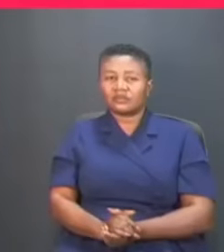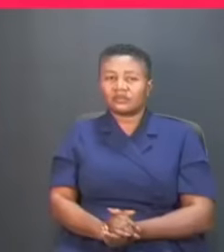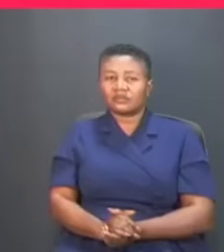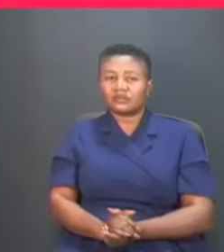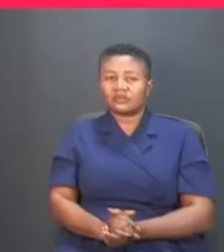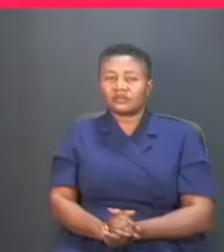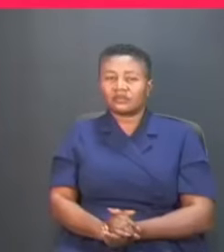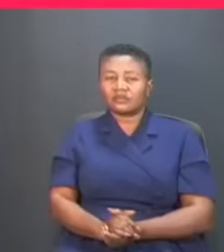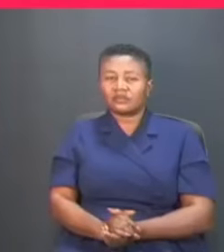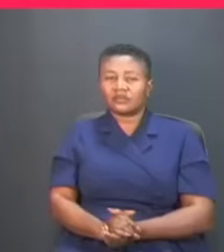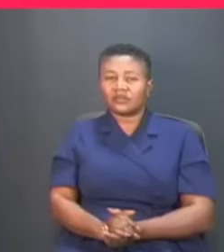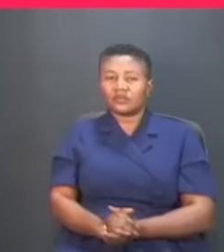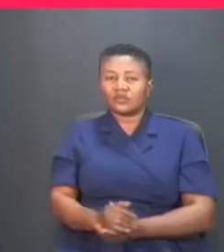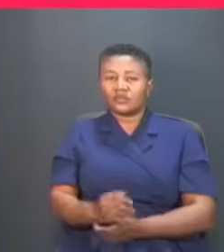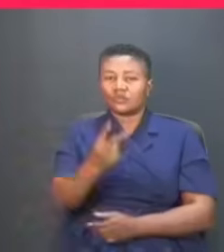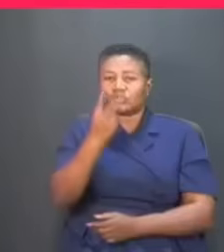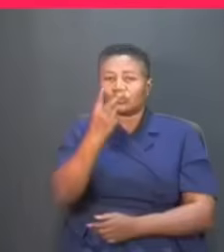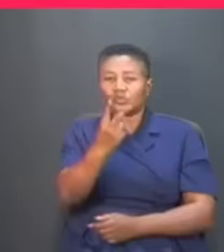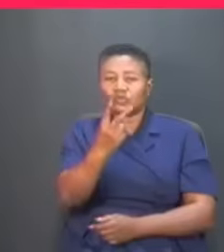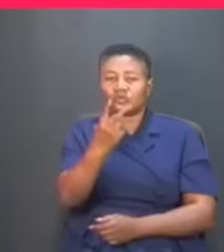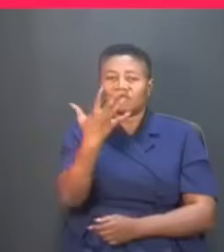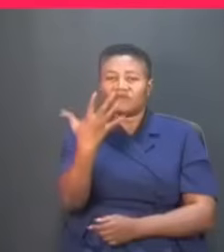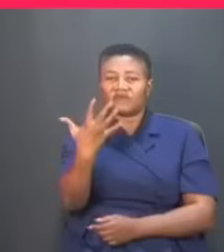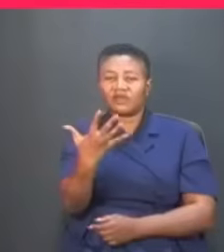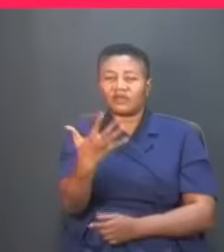Page 25.